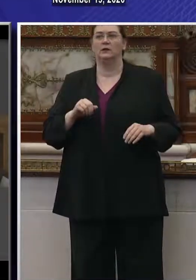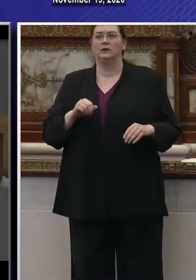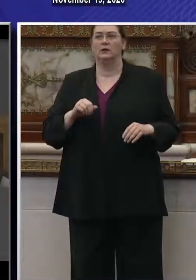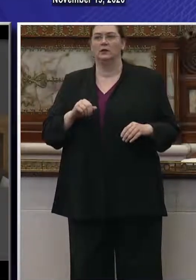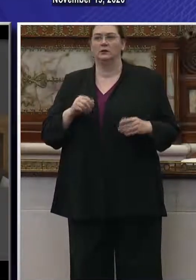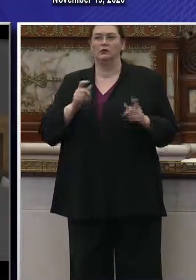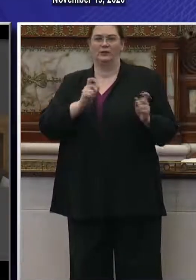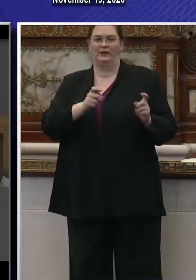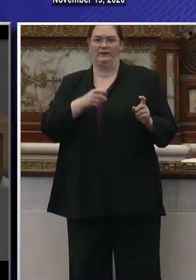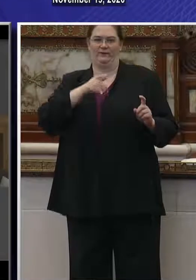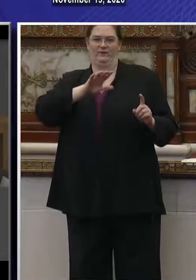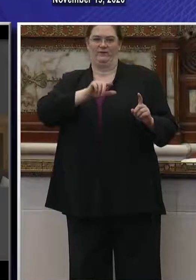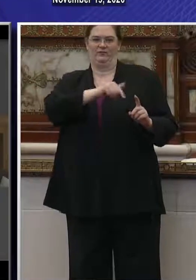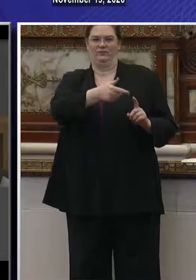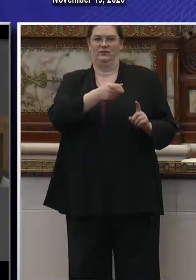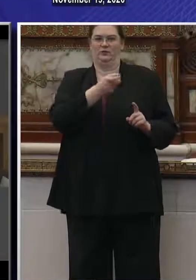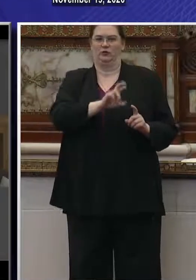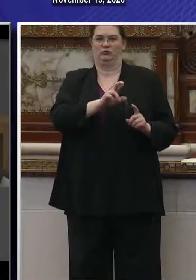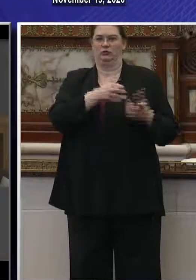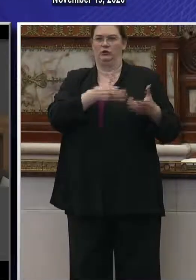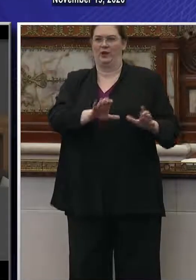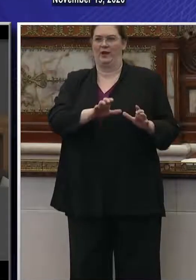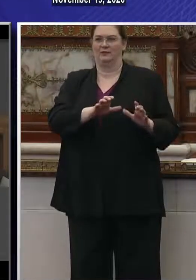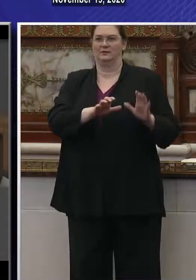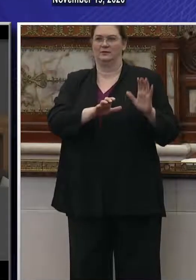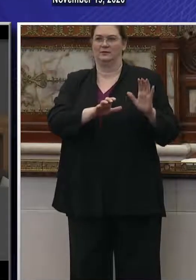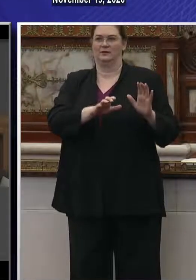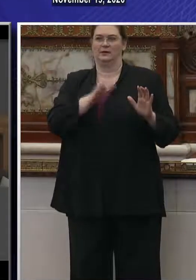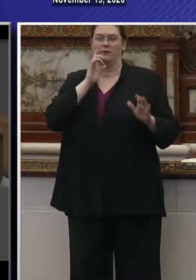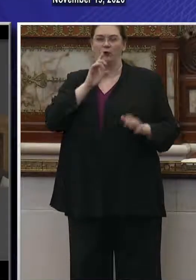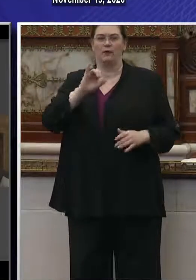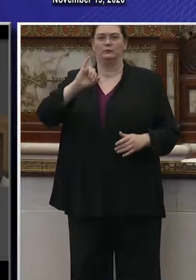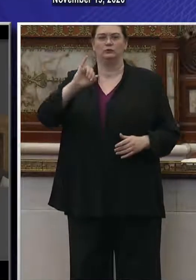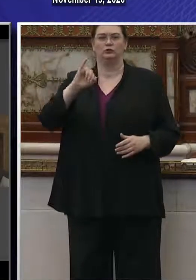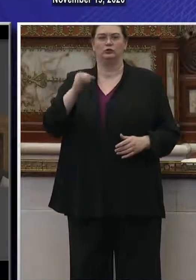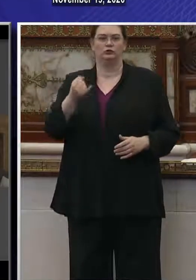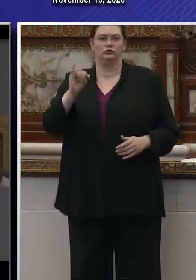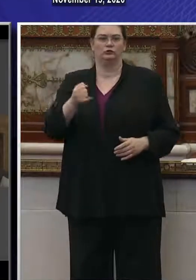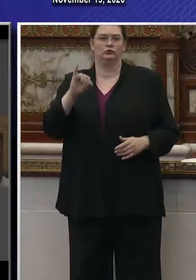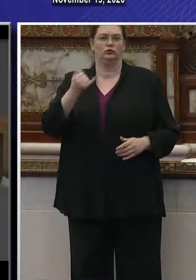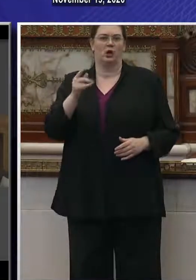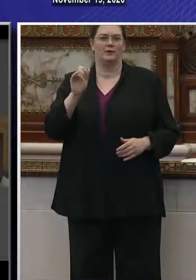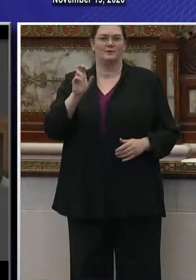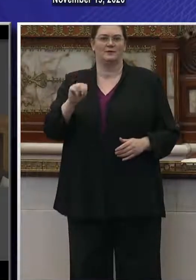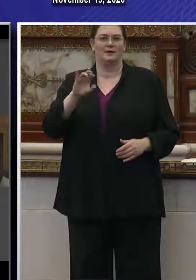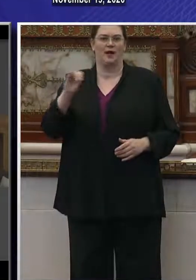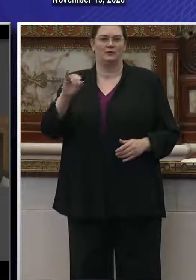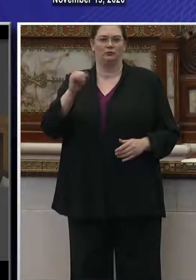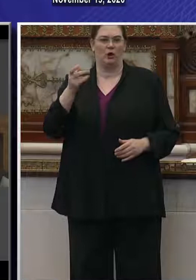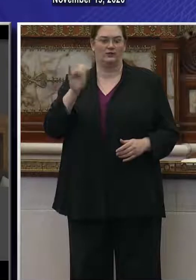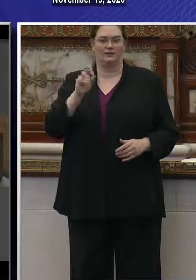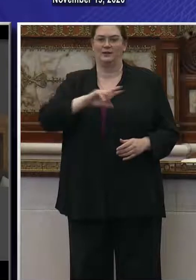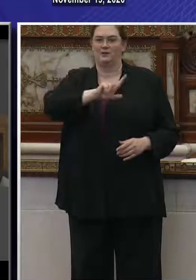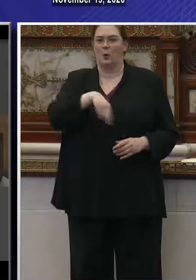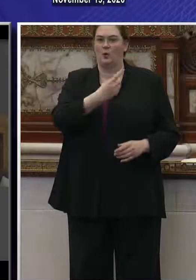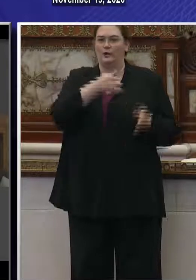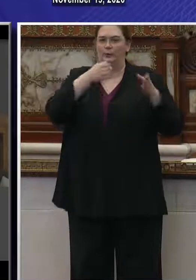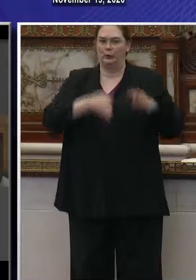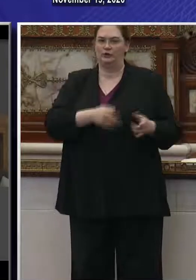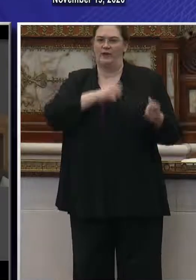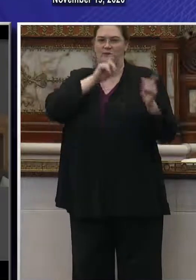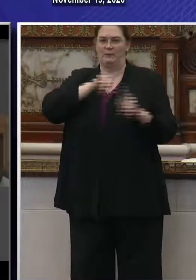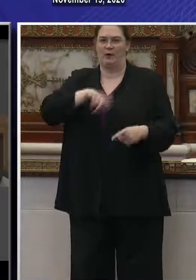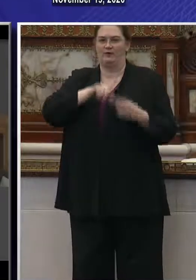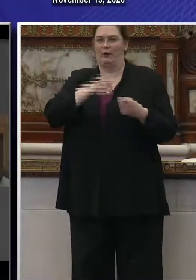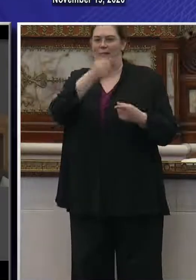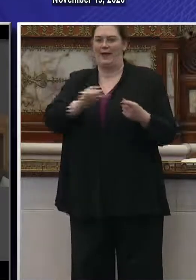To give the doctor a chance for Johnson & Johnson. He's the only person that